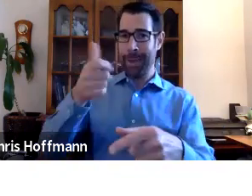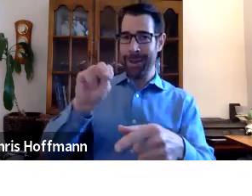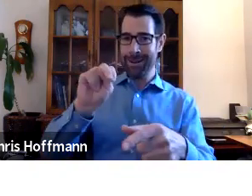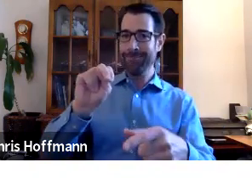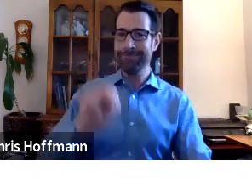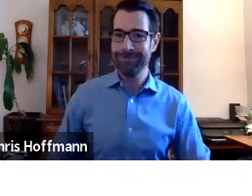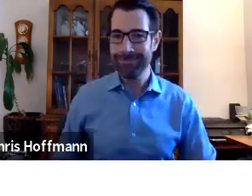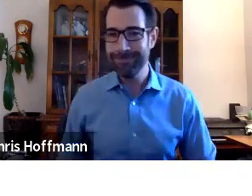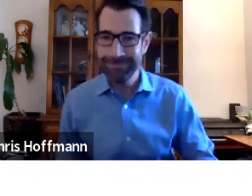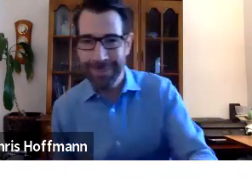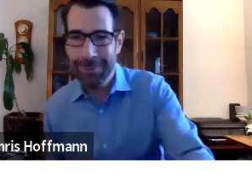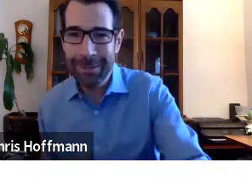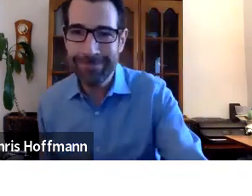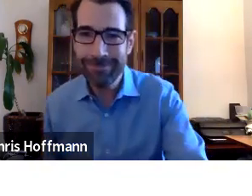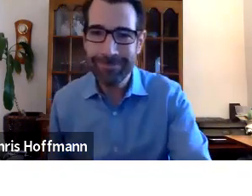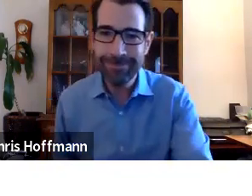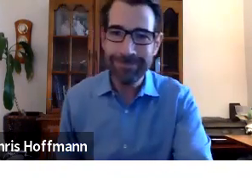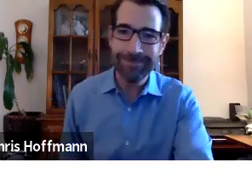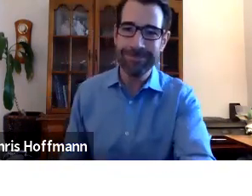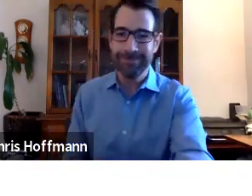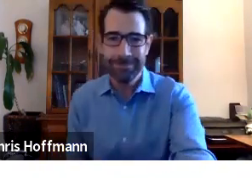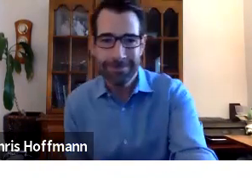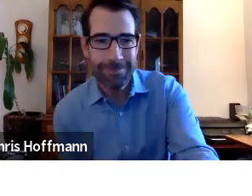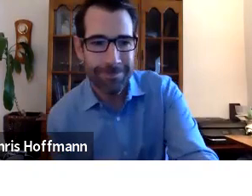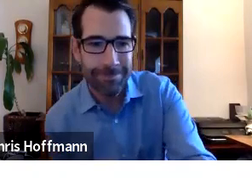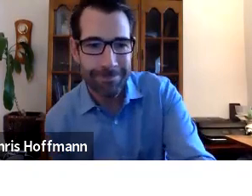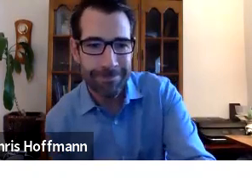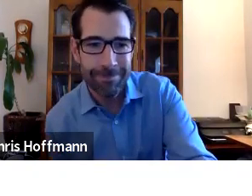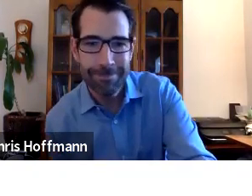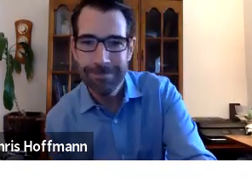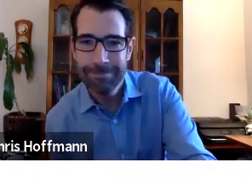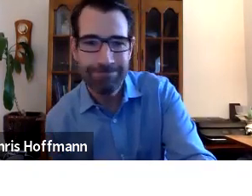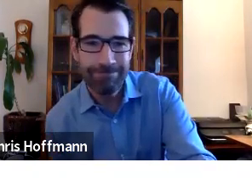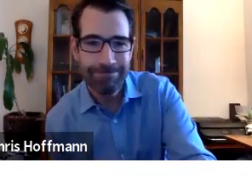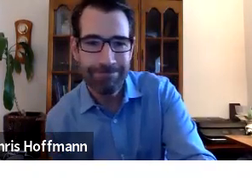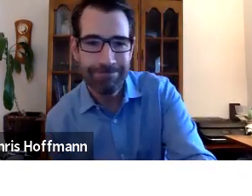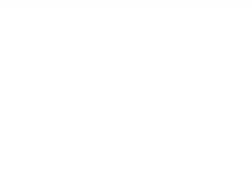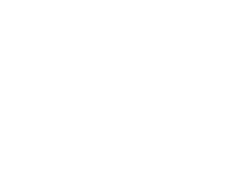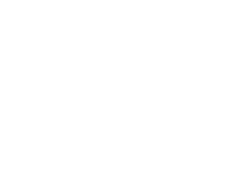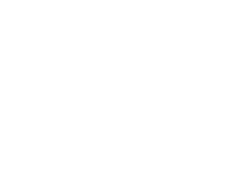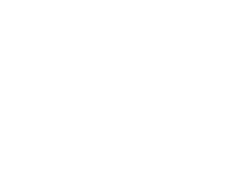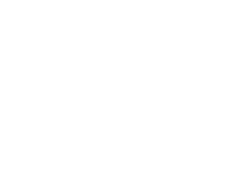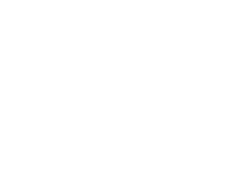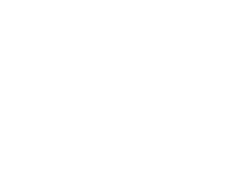important, I think it's important, and I would encourage you to go visit those two places as well. Megan? take it away.